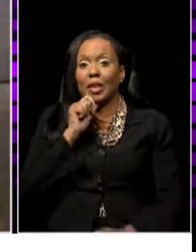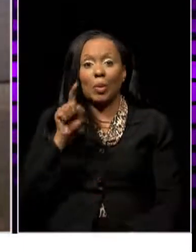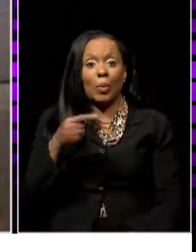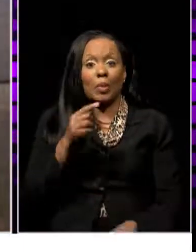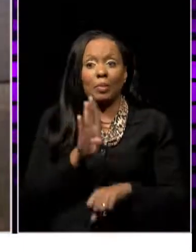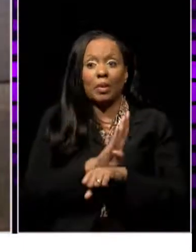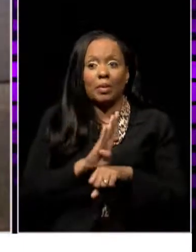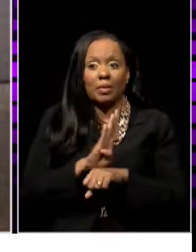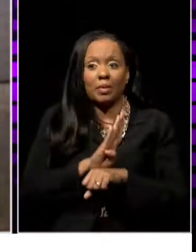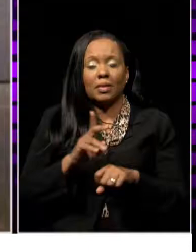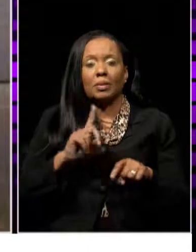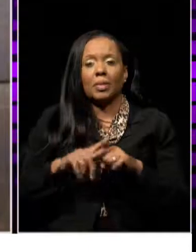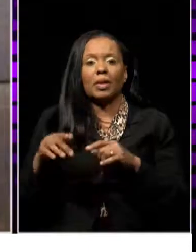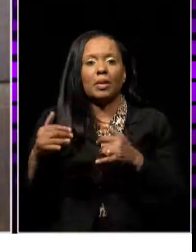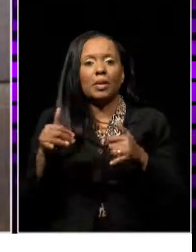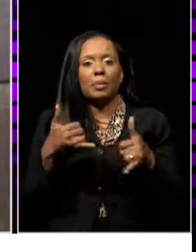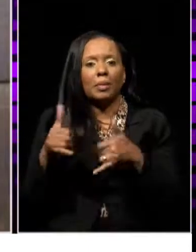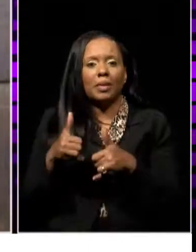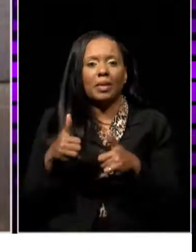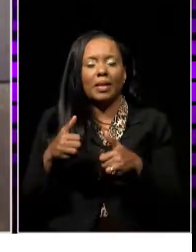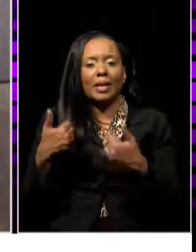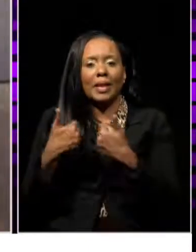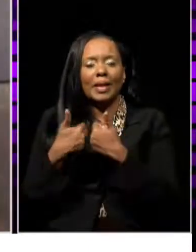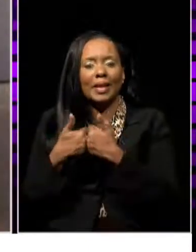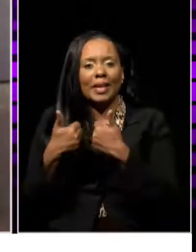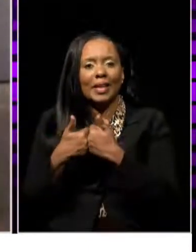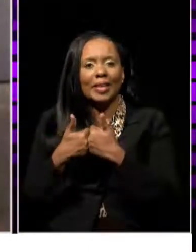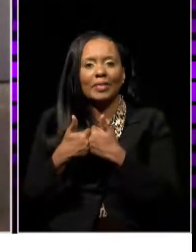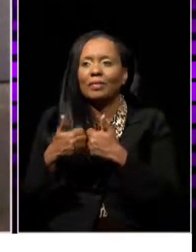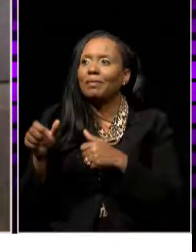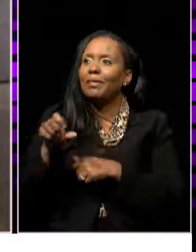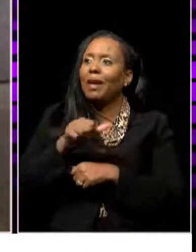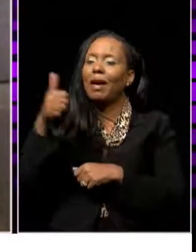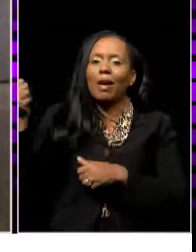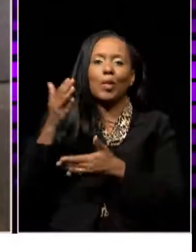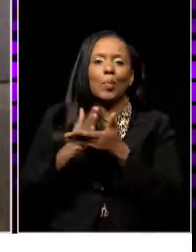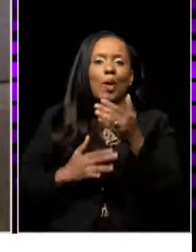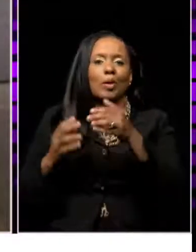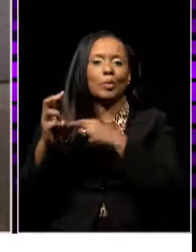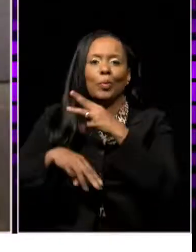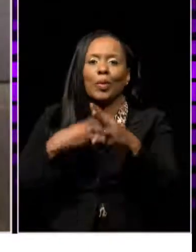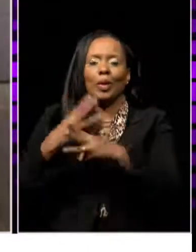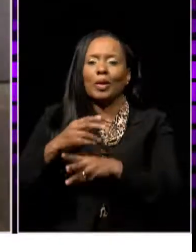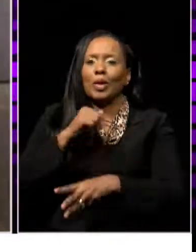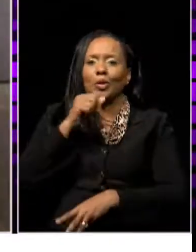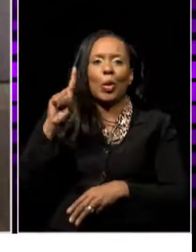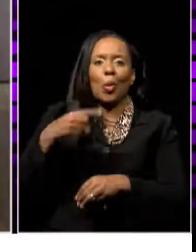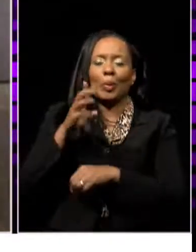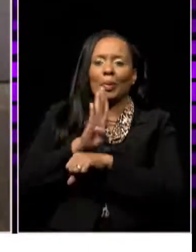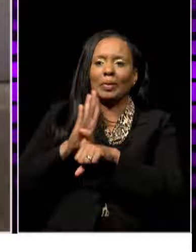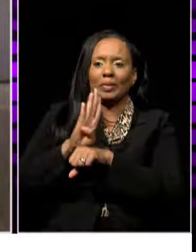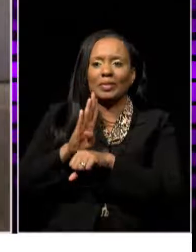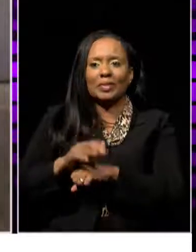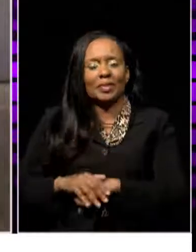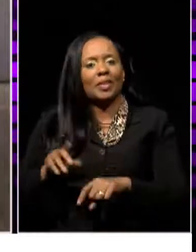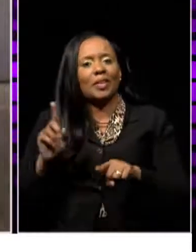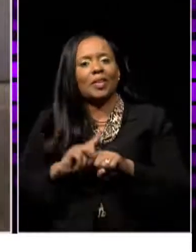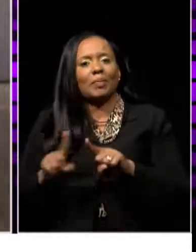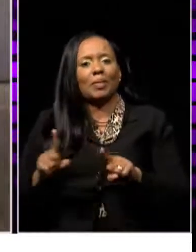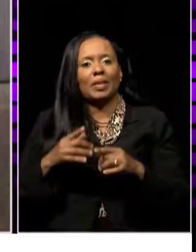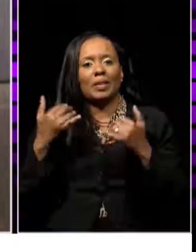they play these games with. So this online environment have taught children how to have